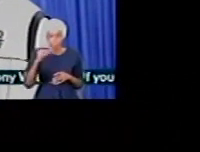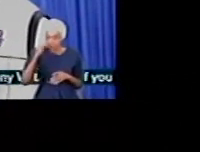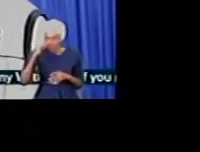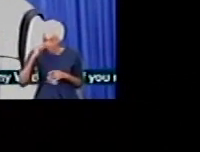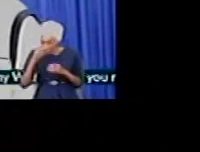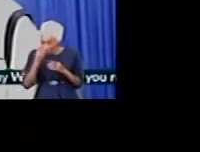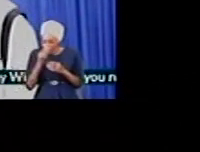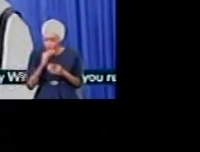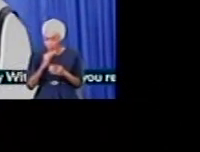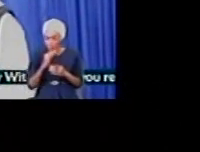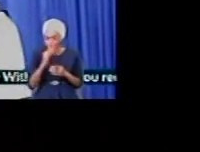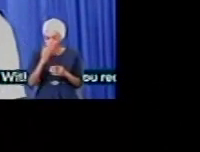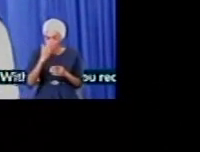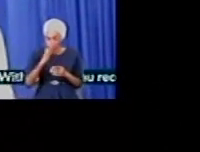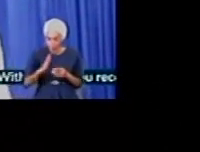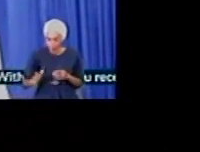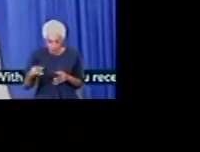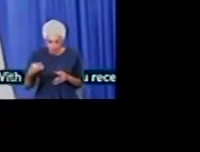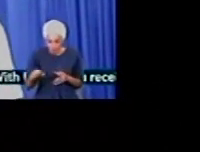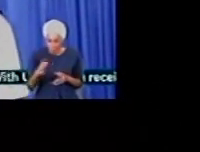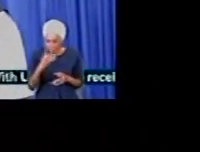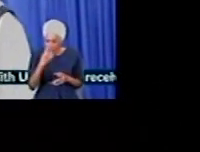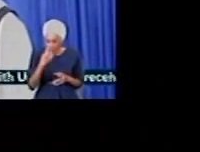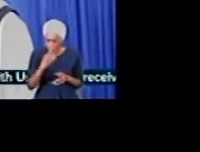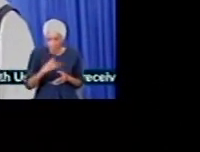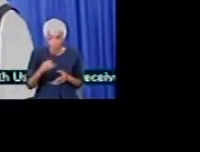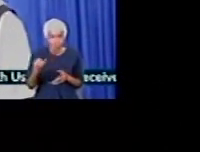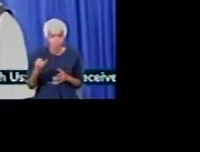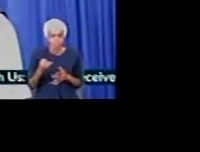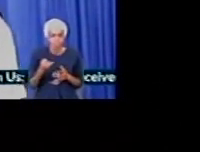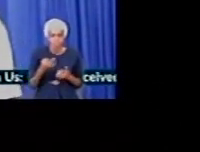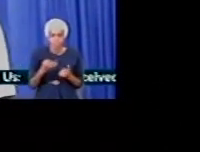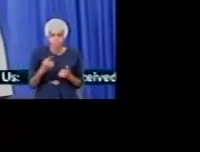I can't find it there again. Like, it's no more there, and